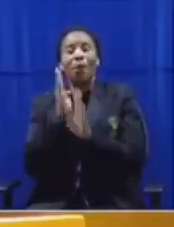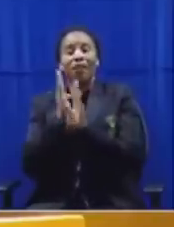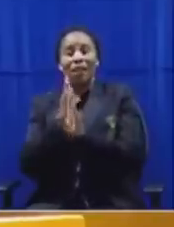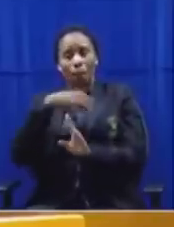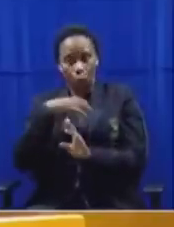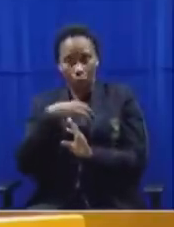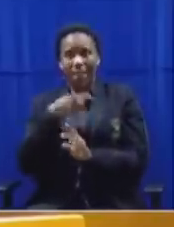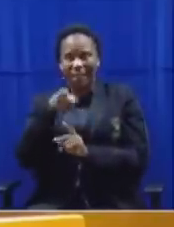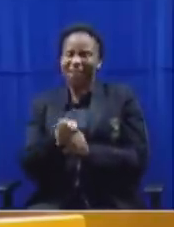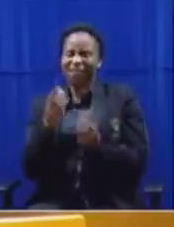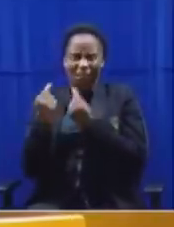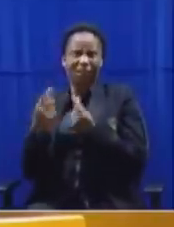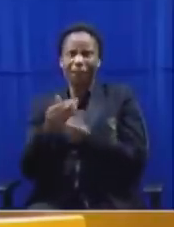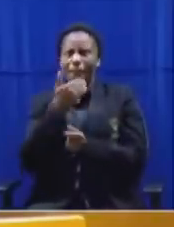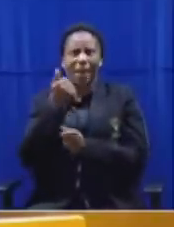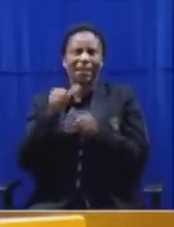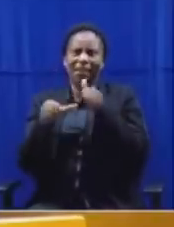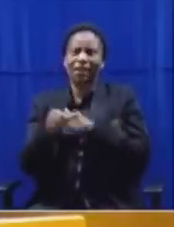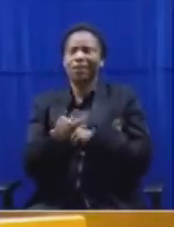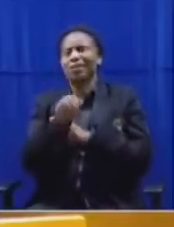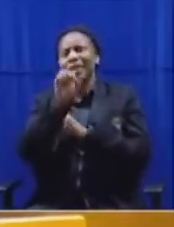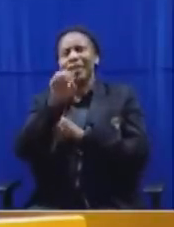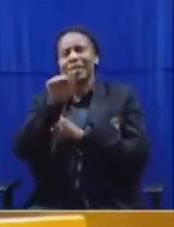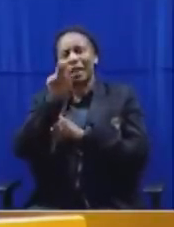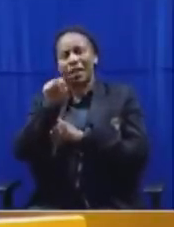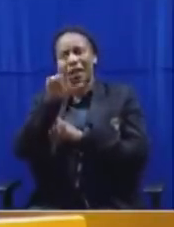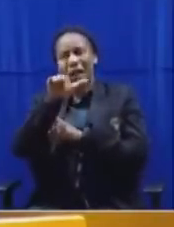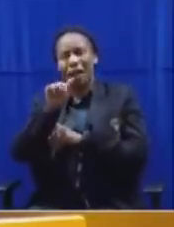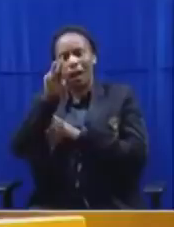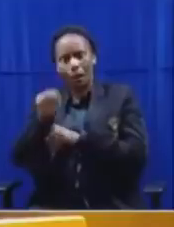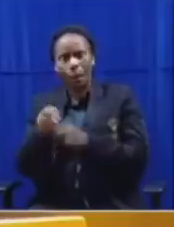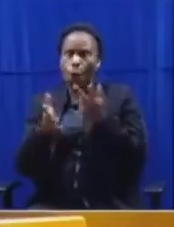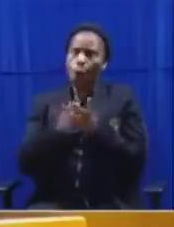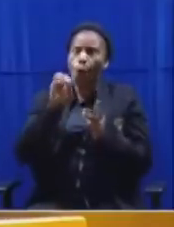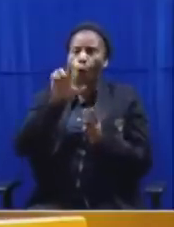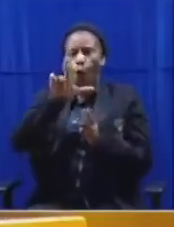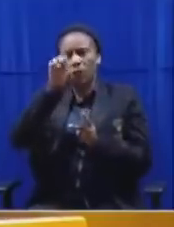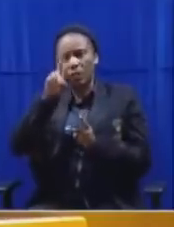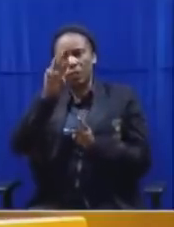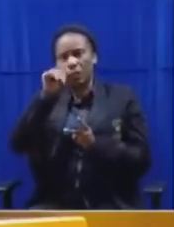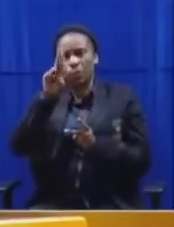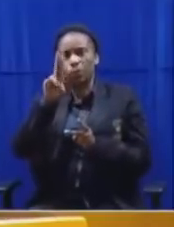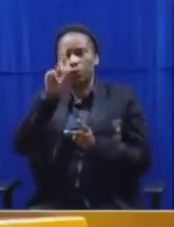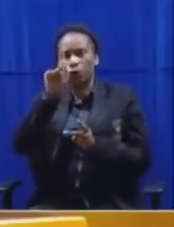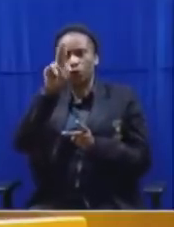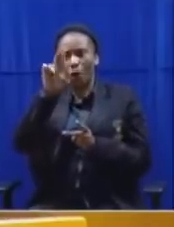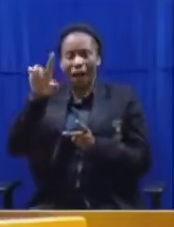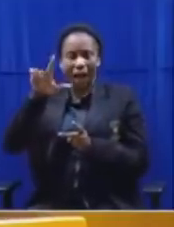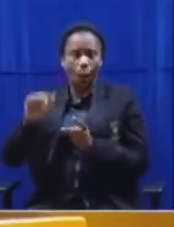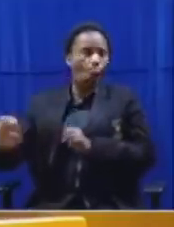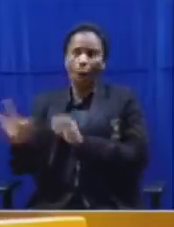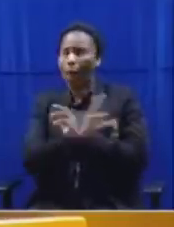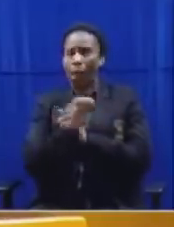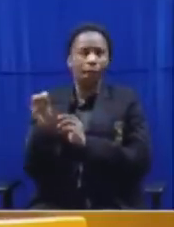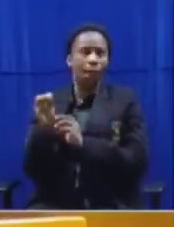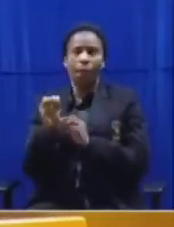better than Sanlam or Old Mutual or Coronation, Oil and Grey asset management companies. So you